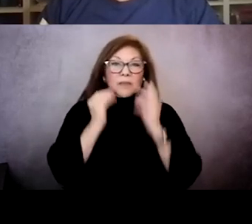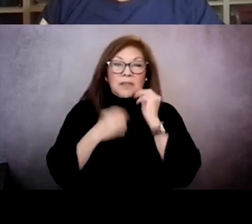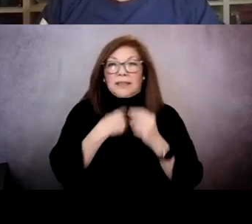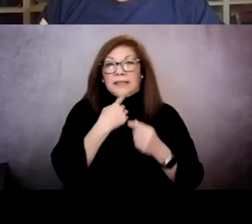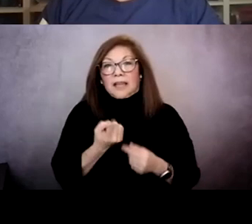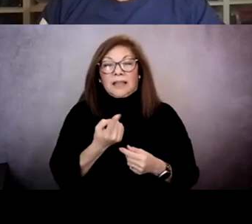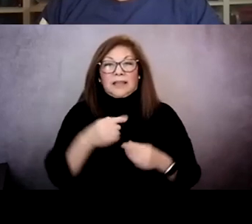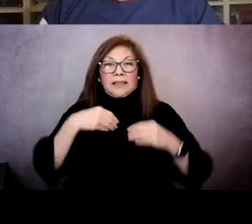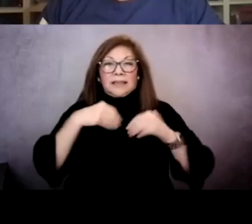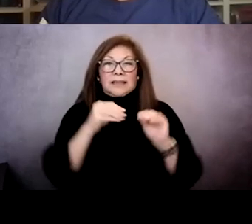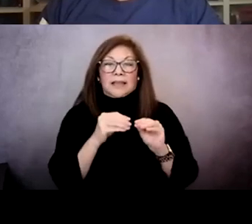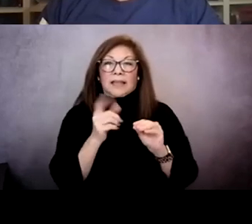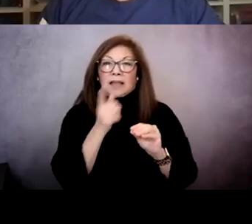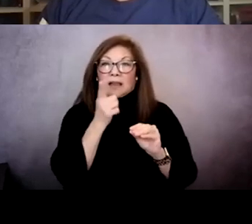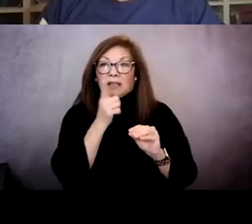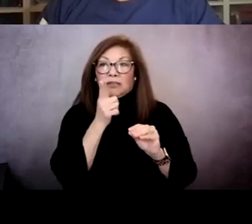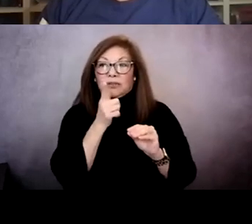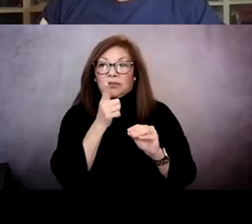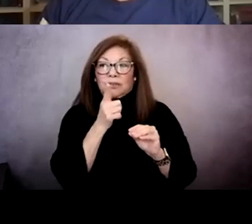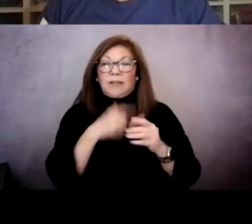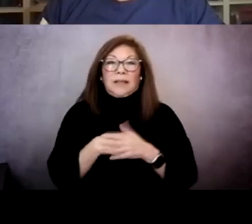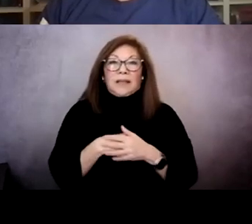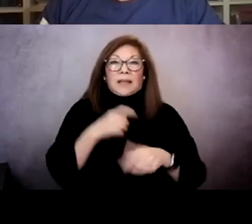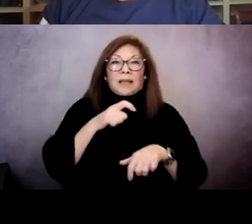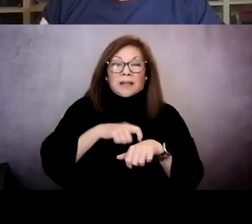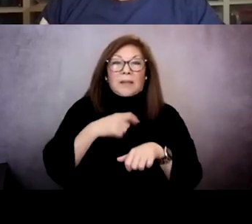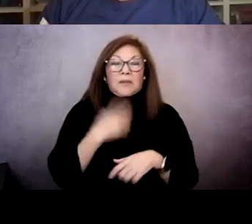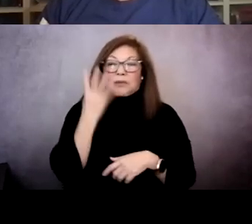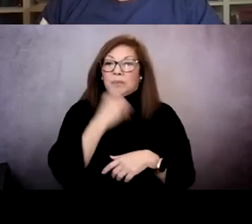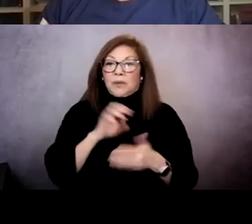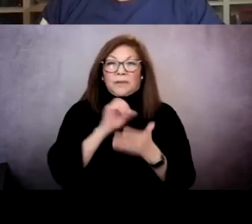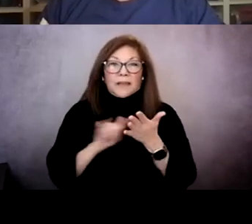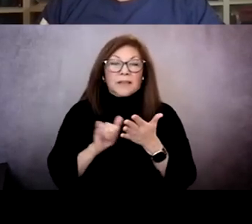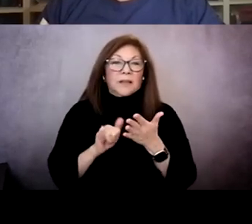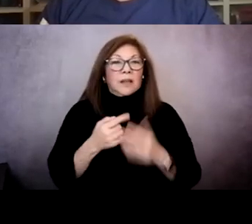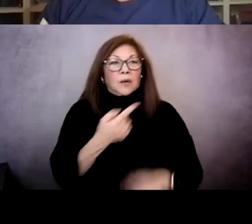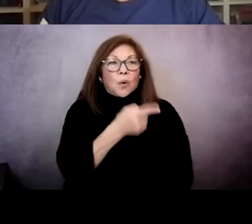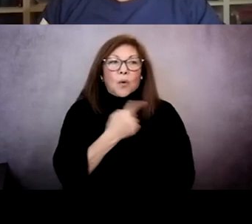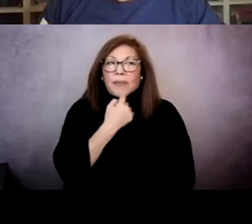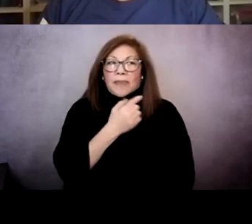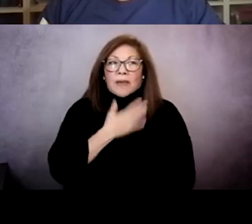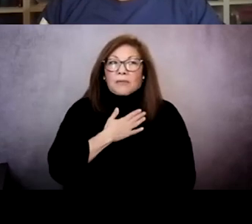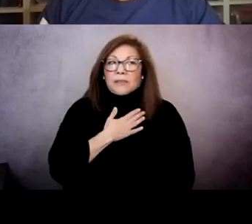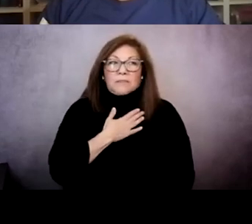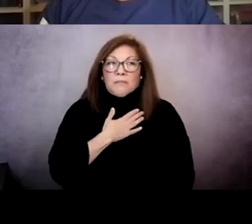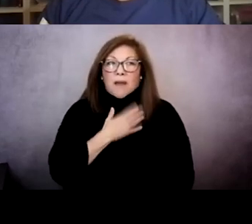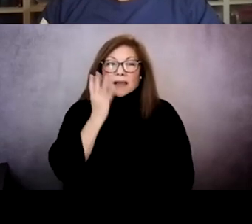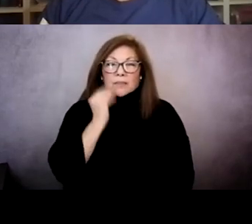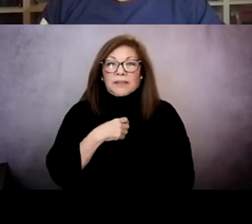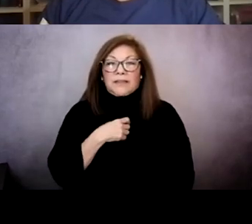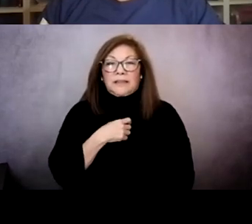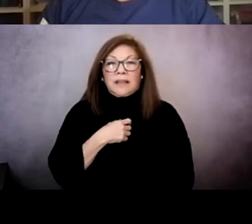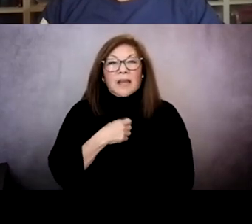lunch at lunchtime. And I remember there's a beautiful essay on Eater where somebody said, actually, that wasn't my experience. And I think